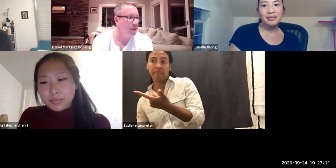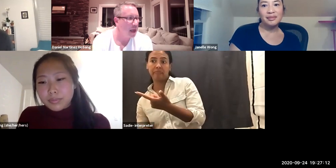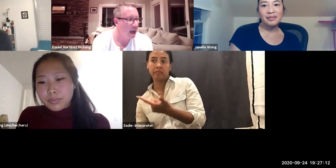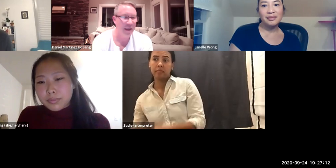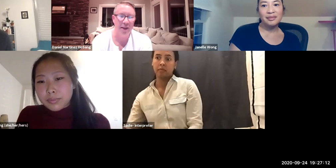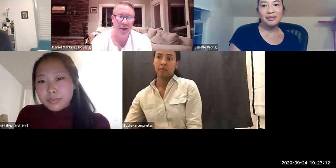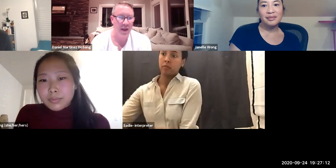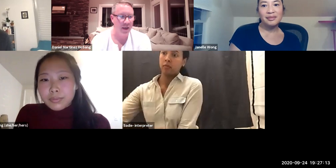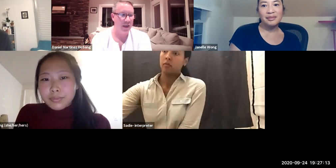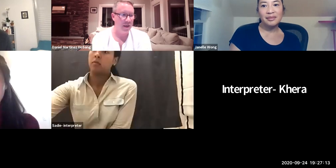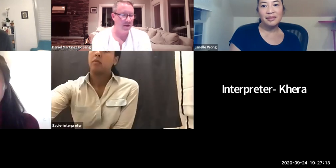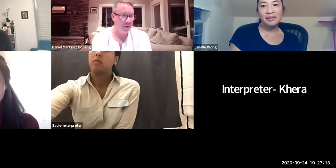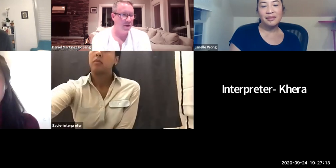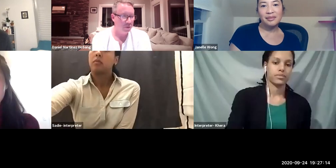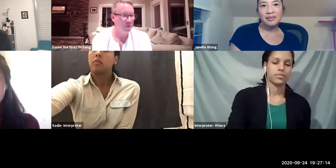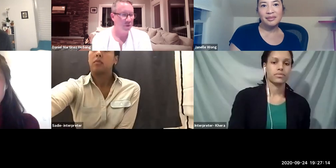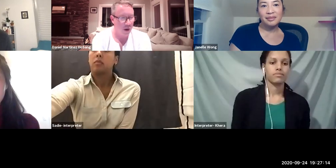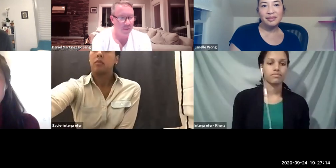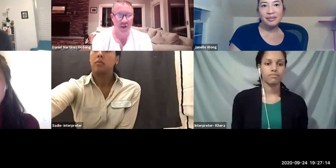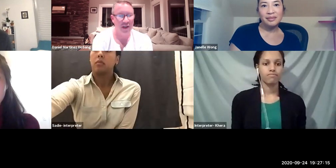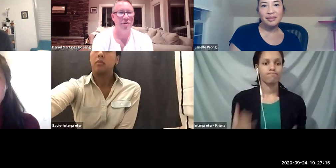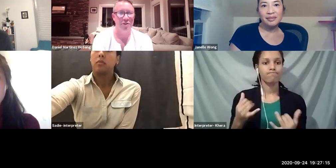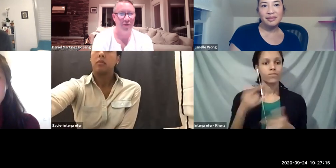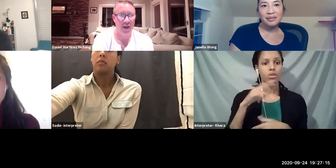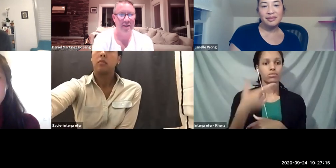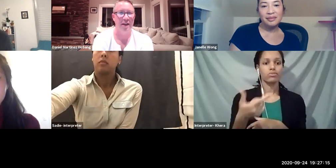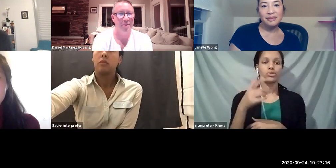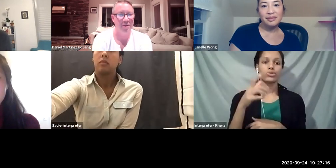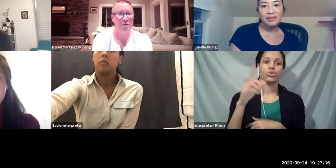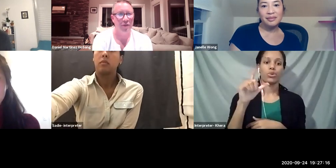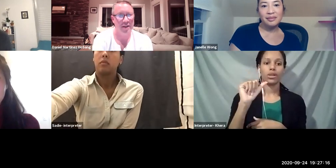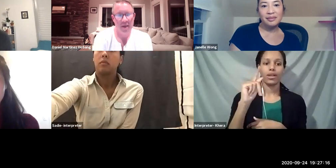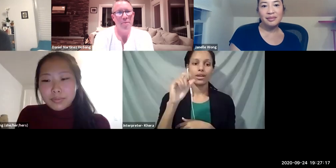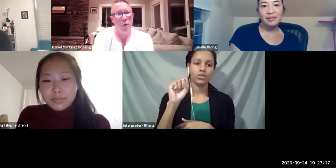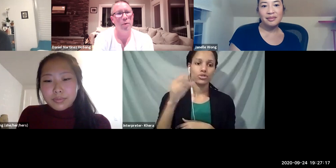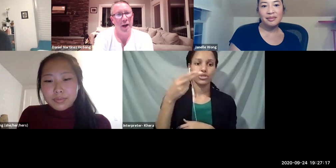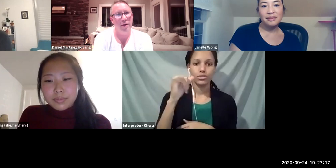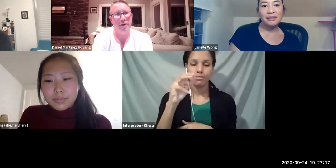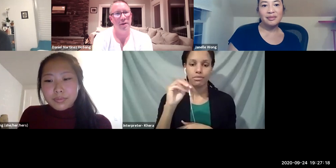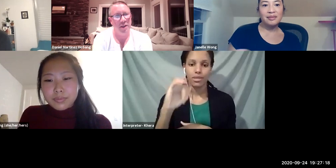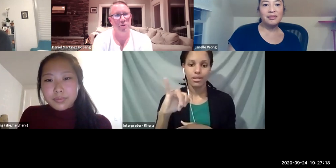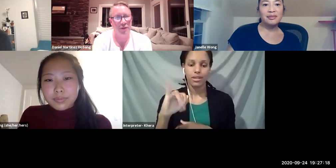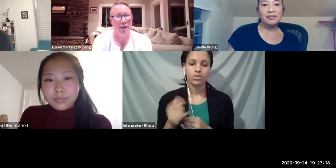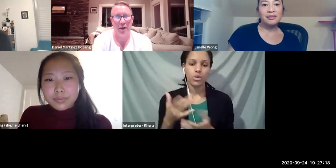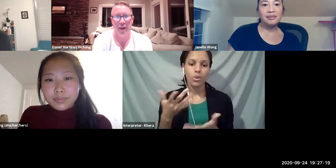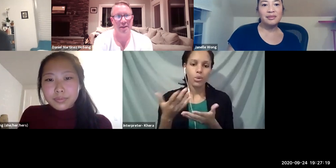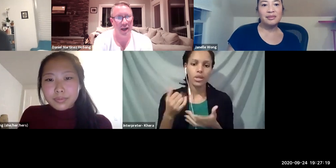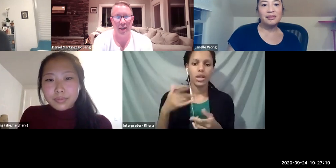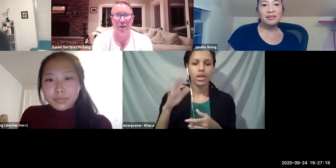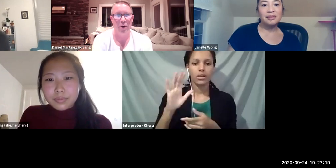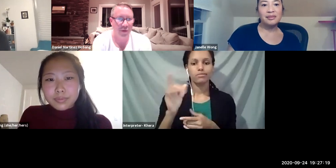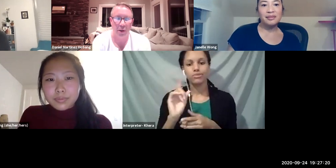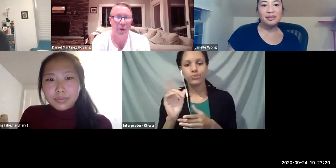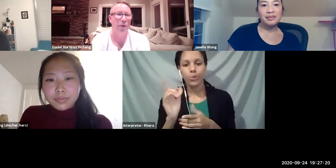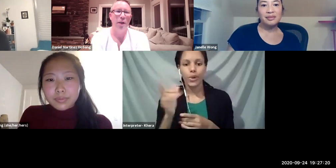this was not you described the challenges you faced, the opposition you faced, but where were areas that made you feel